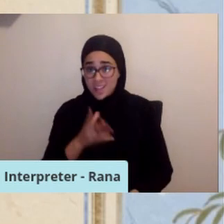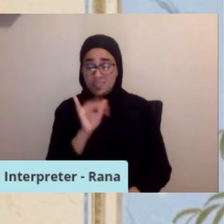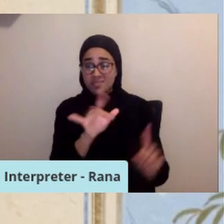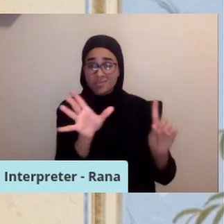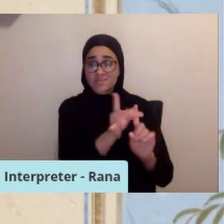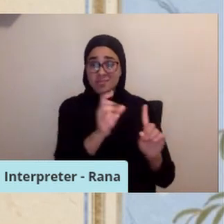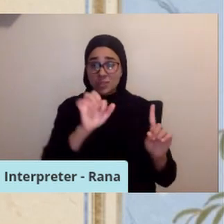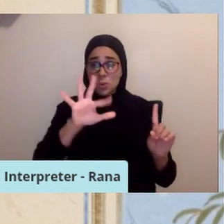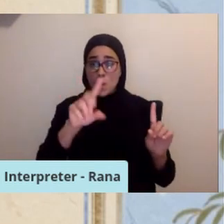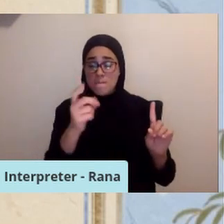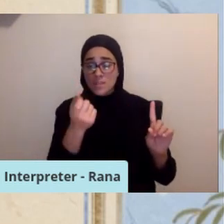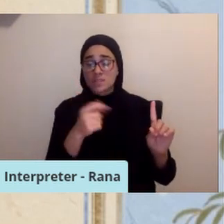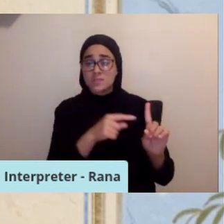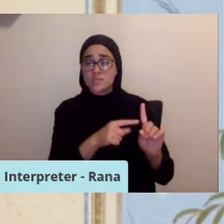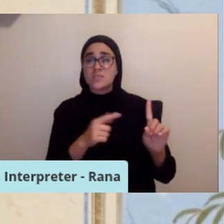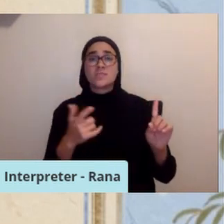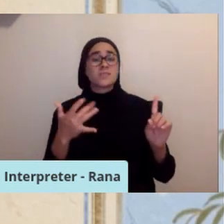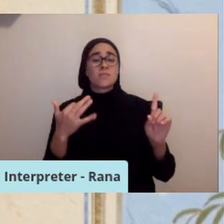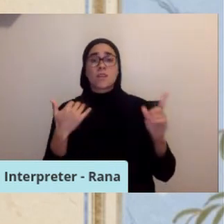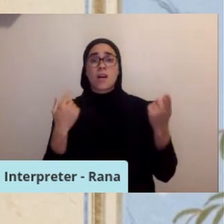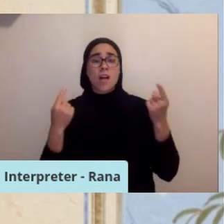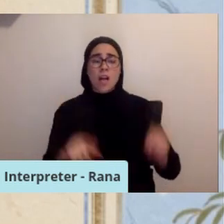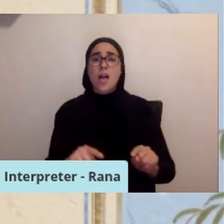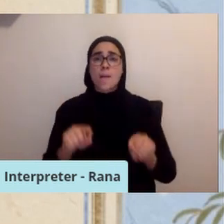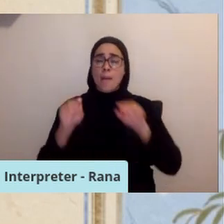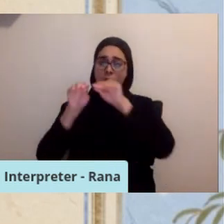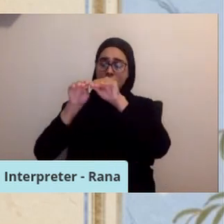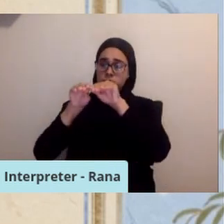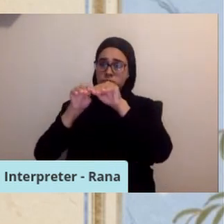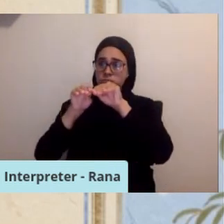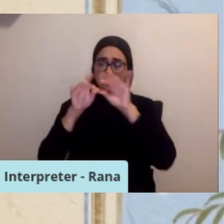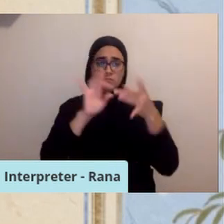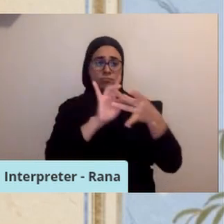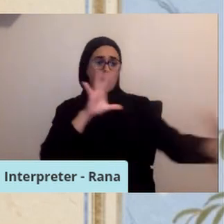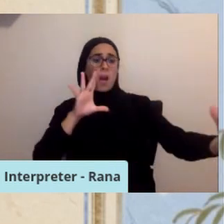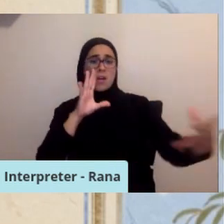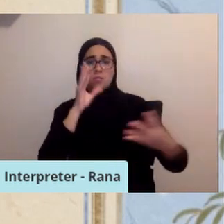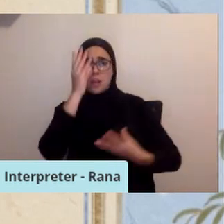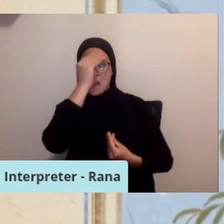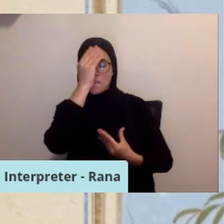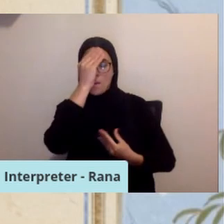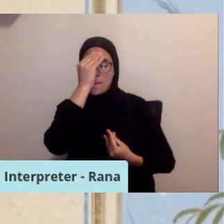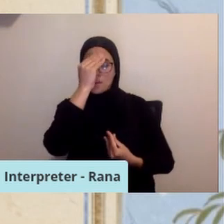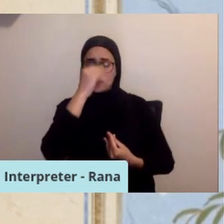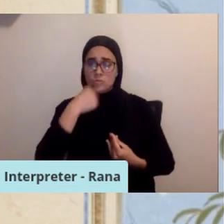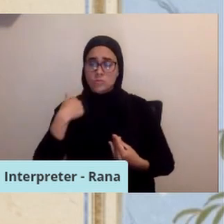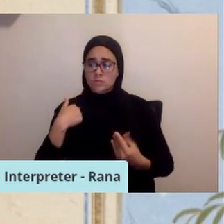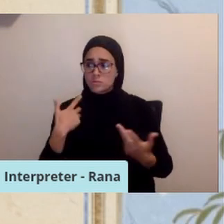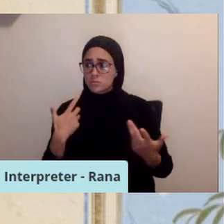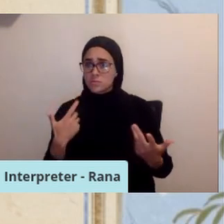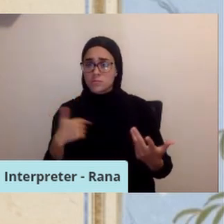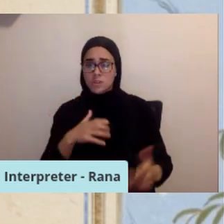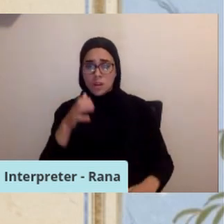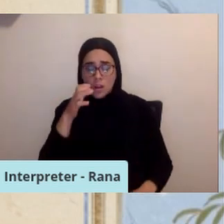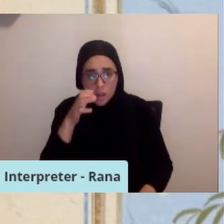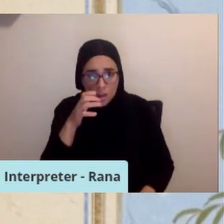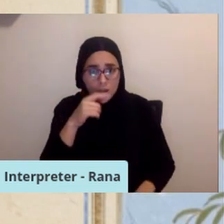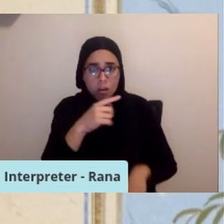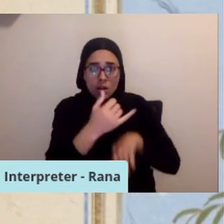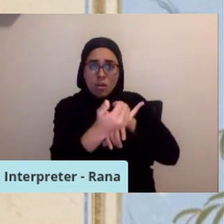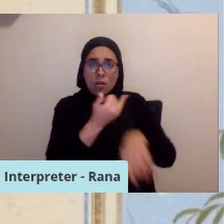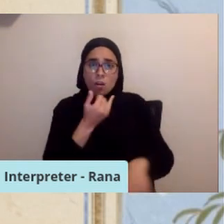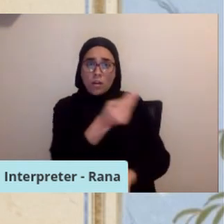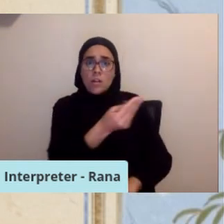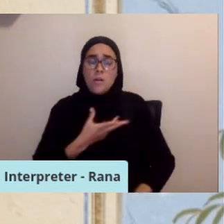sort of a blackout on the news and on the communication. So when we heard about this and we got a call saying they're taking him